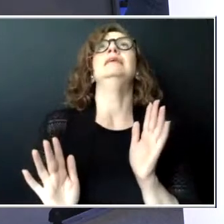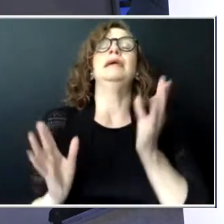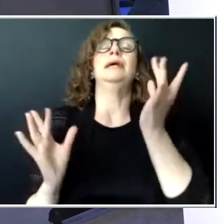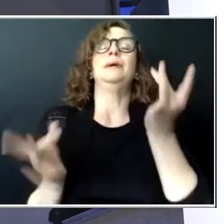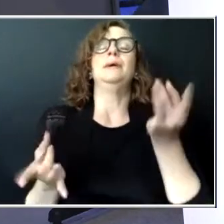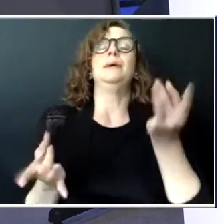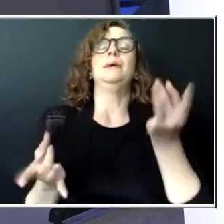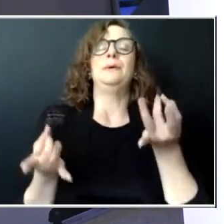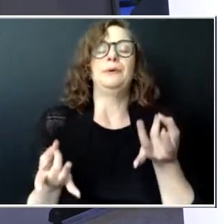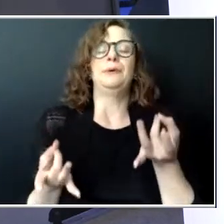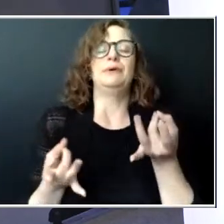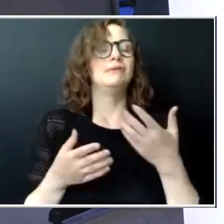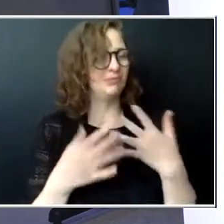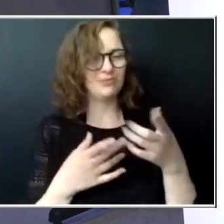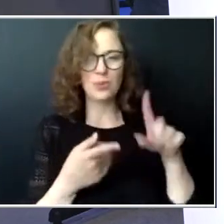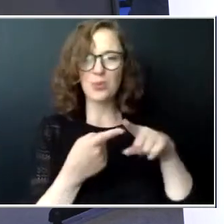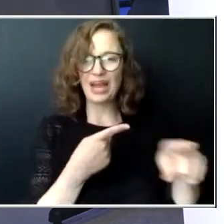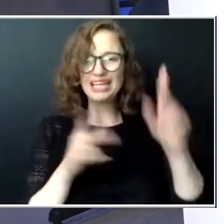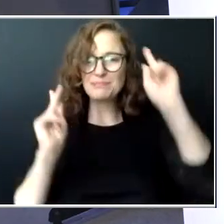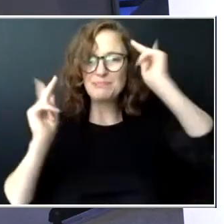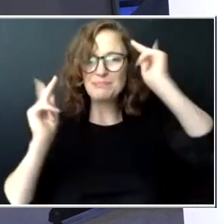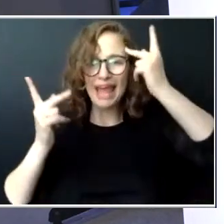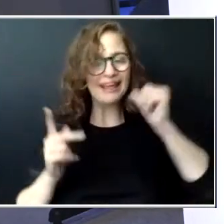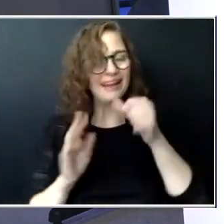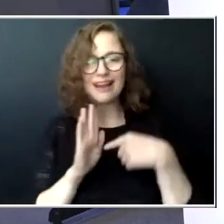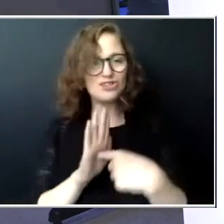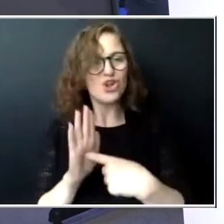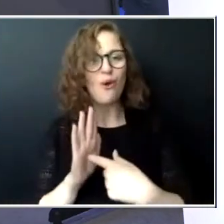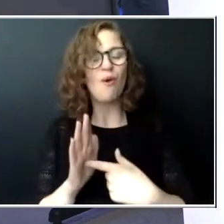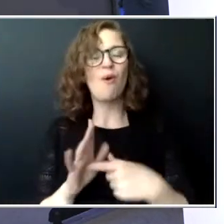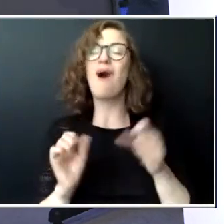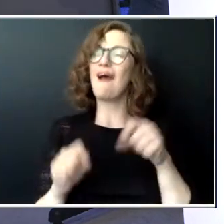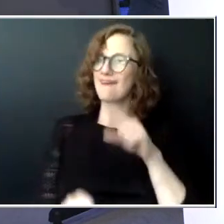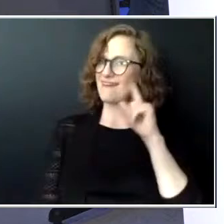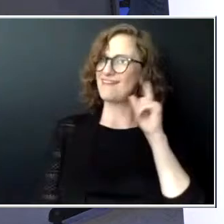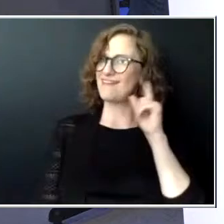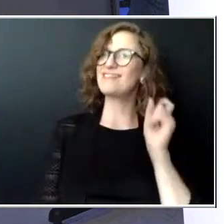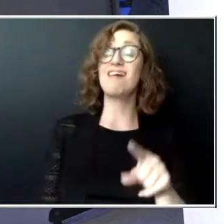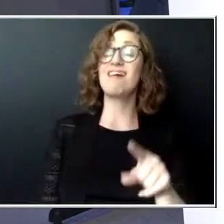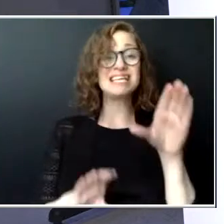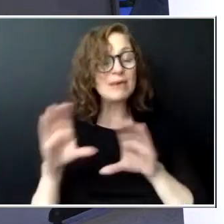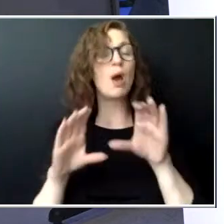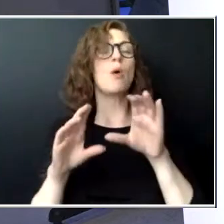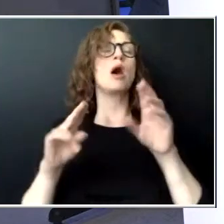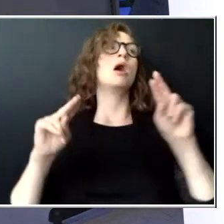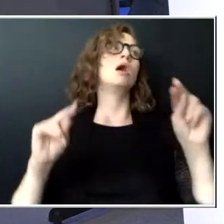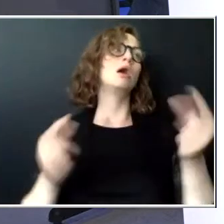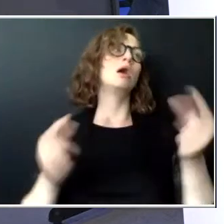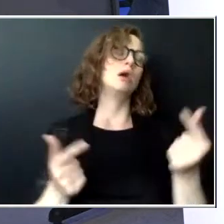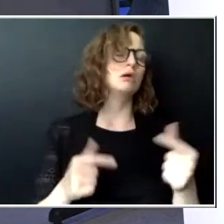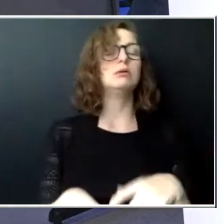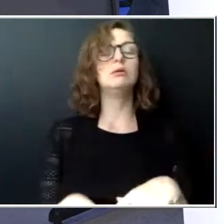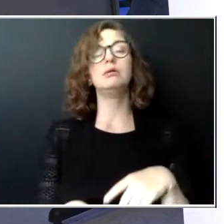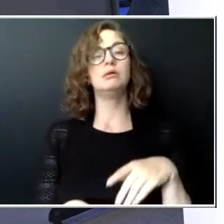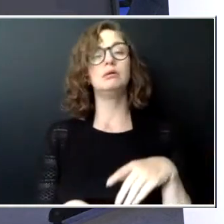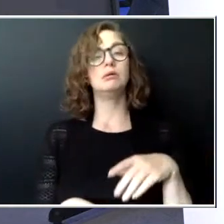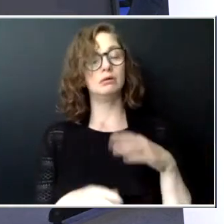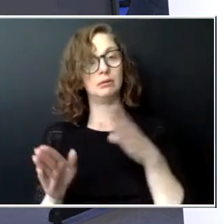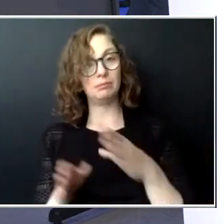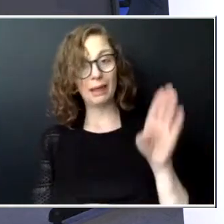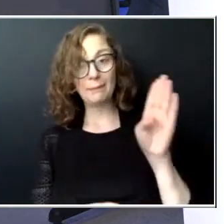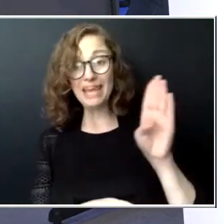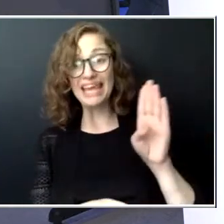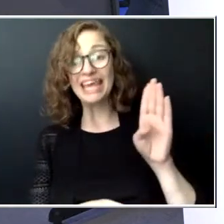could tell. I could Okay. tell because you have chemo, plan A out the door. Now Yeah. CAR T, plan B out the door. You know, how were